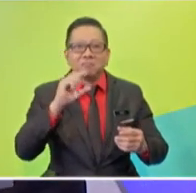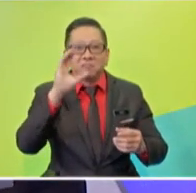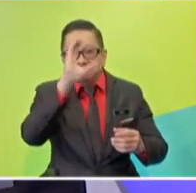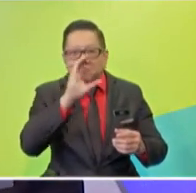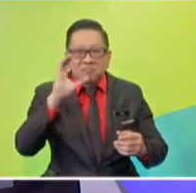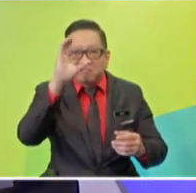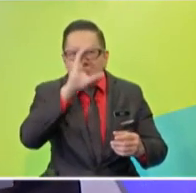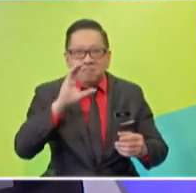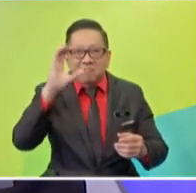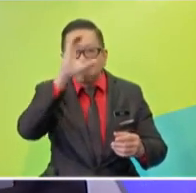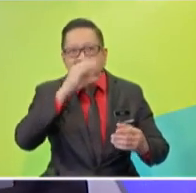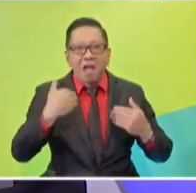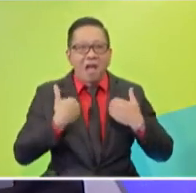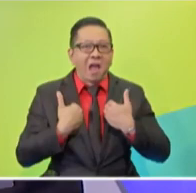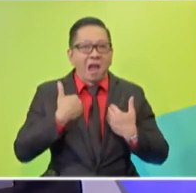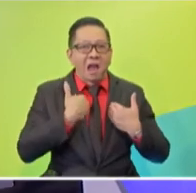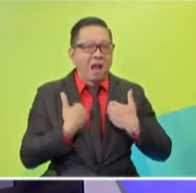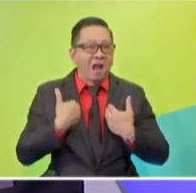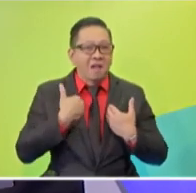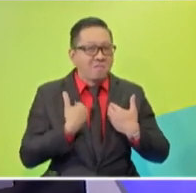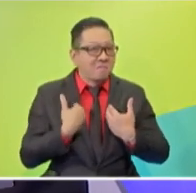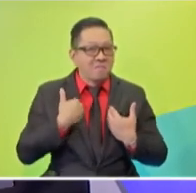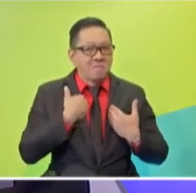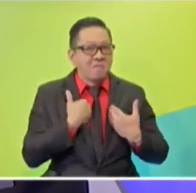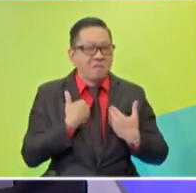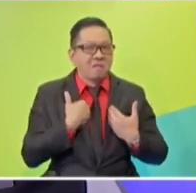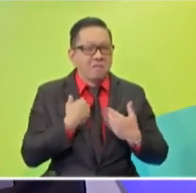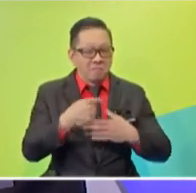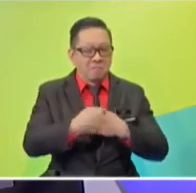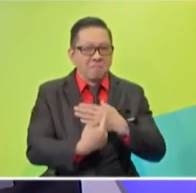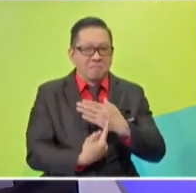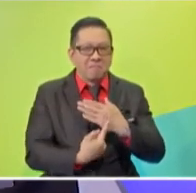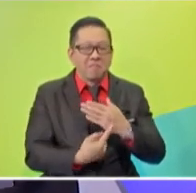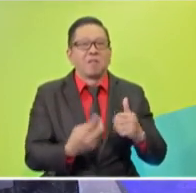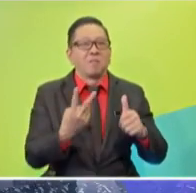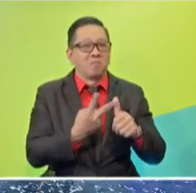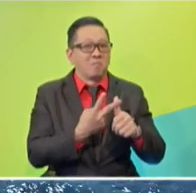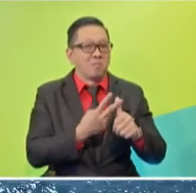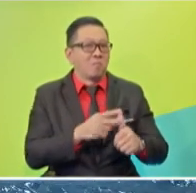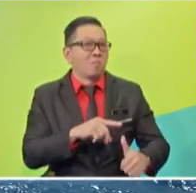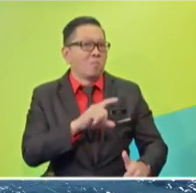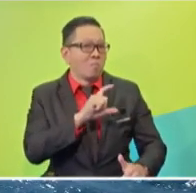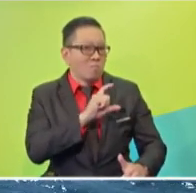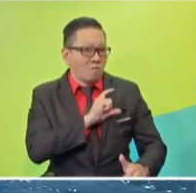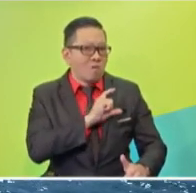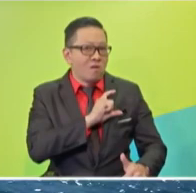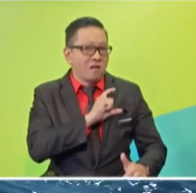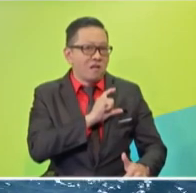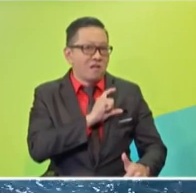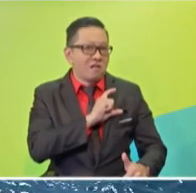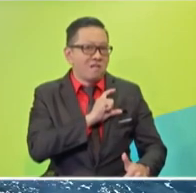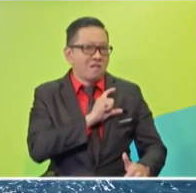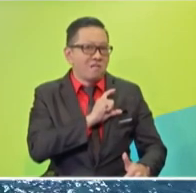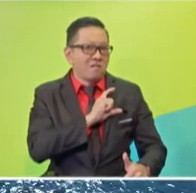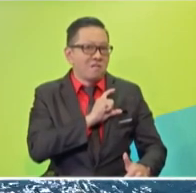emergency. Right. All right. The next unusual job is the police officer. It's not like the common police